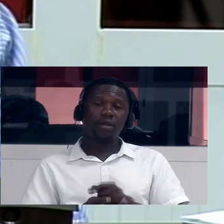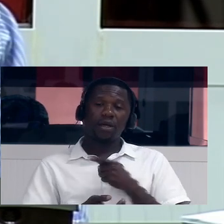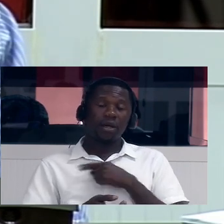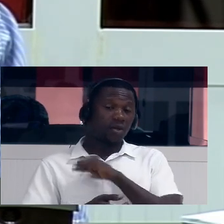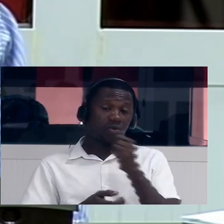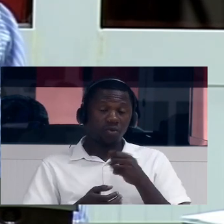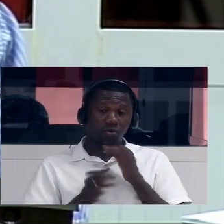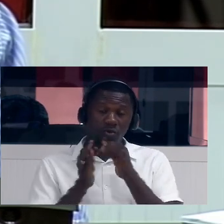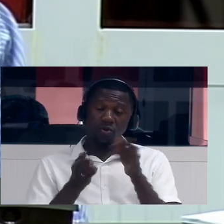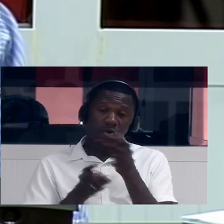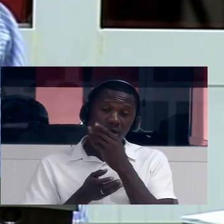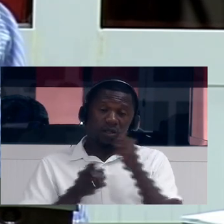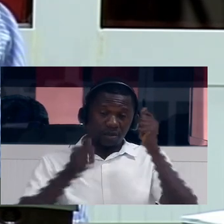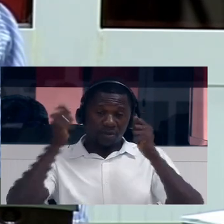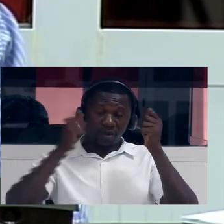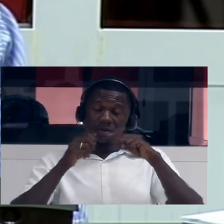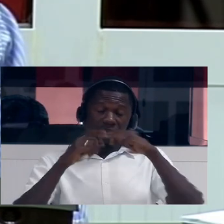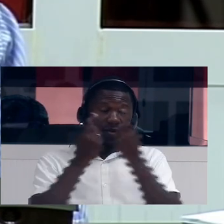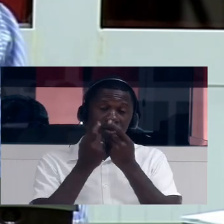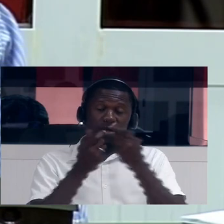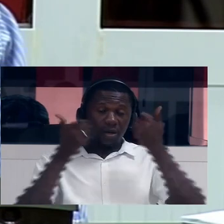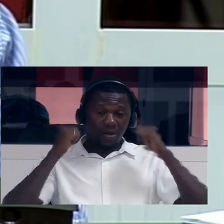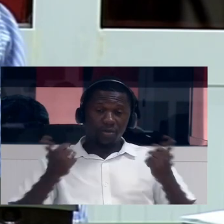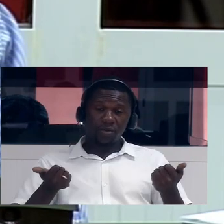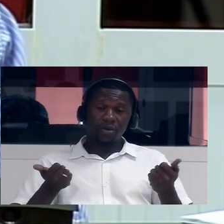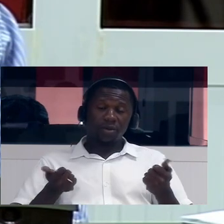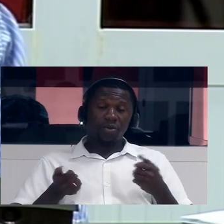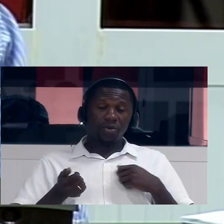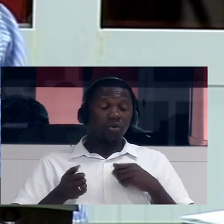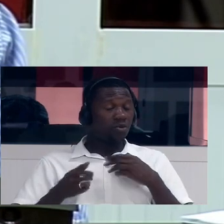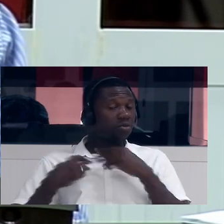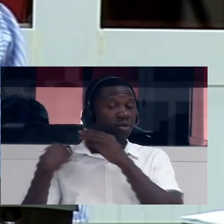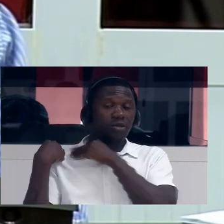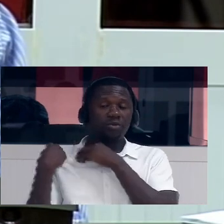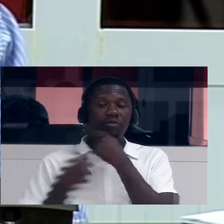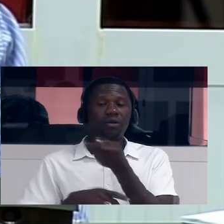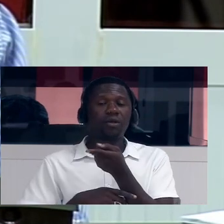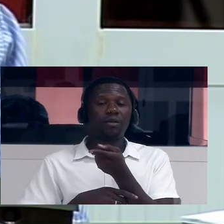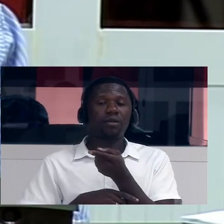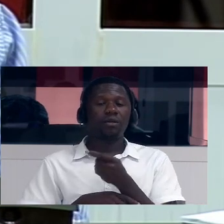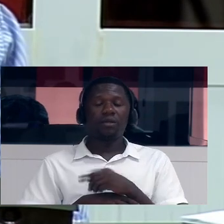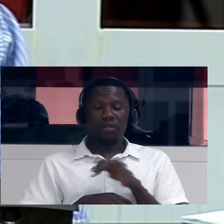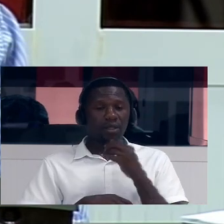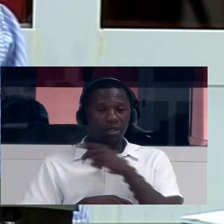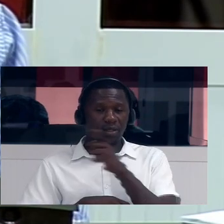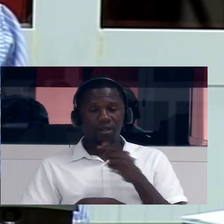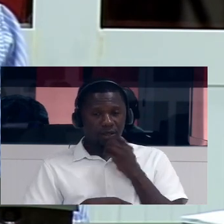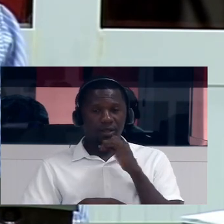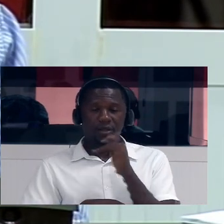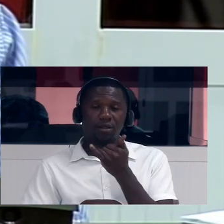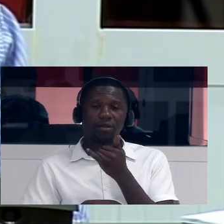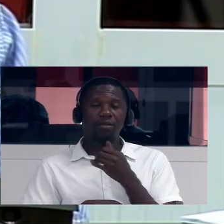you go and demonstrate and something comes out of it, you will bear the responsibility, you know. And they say, yes. I said, I would urge